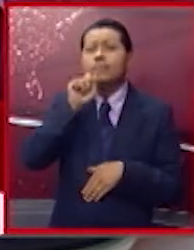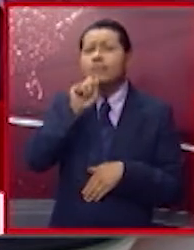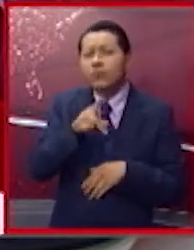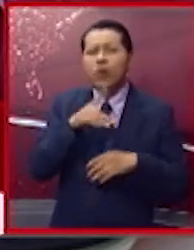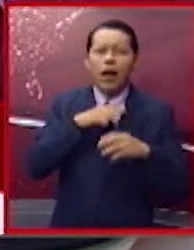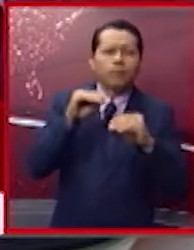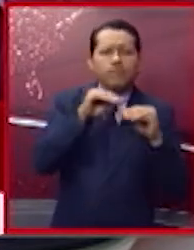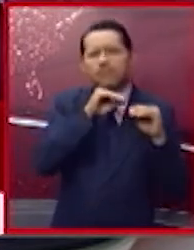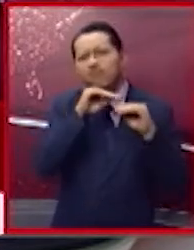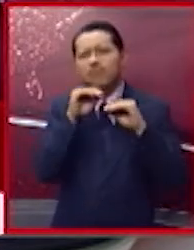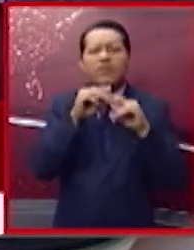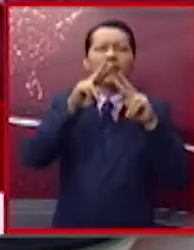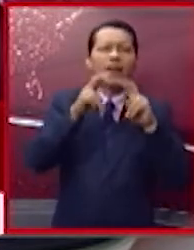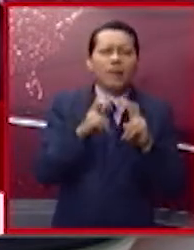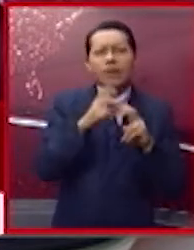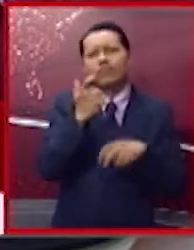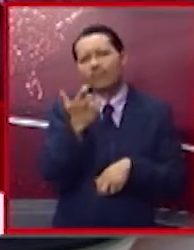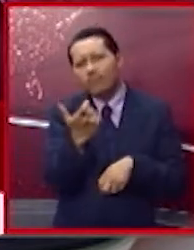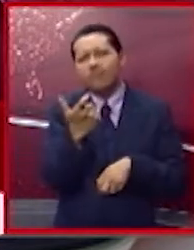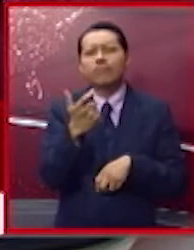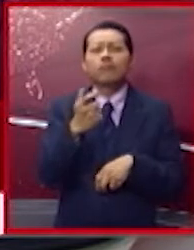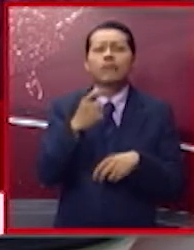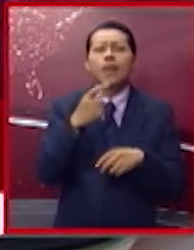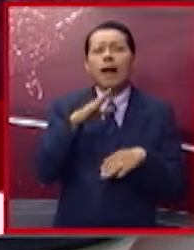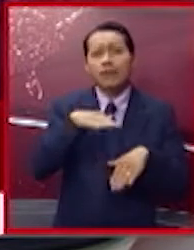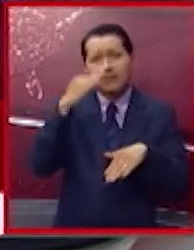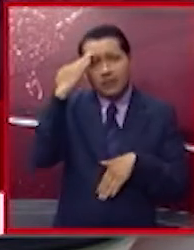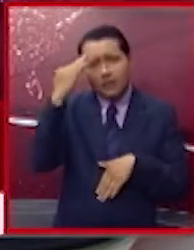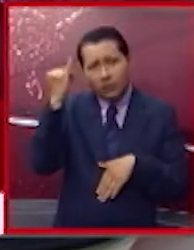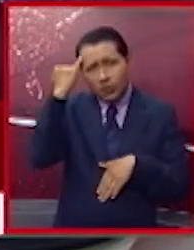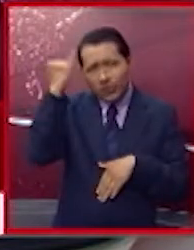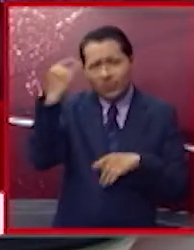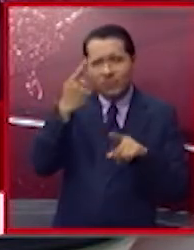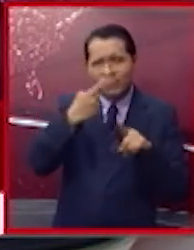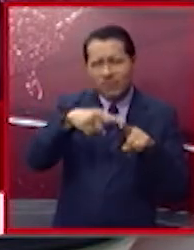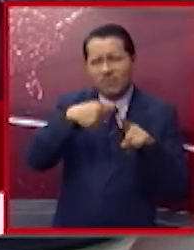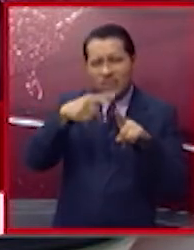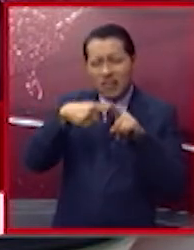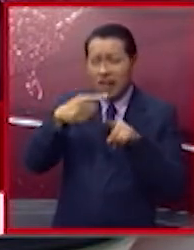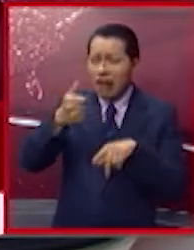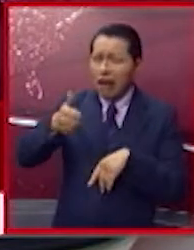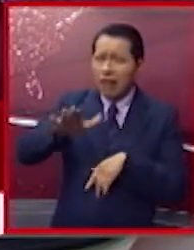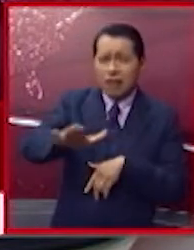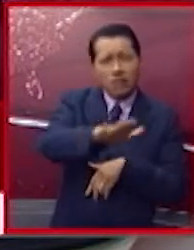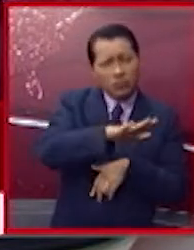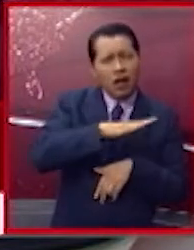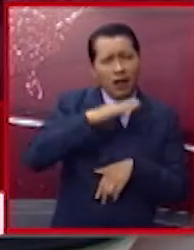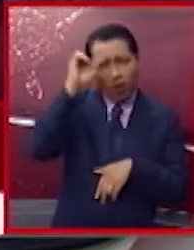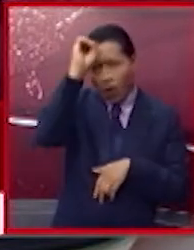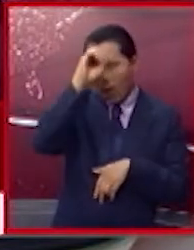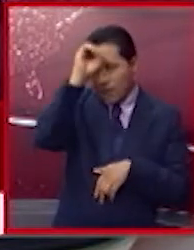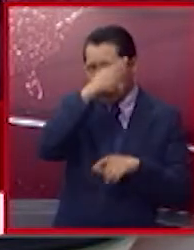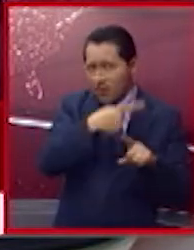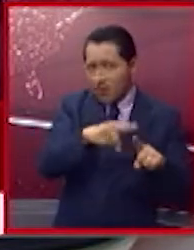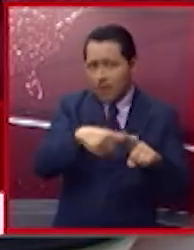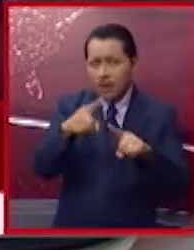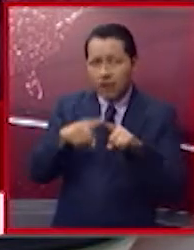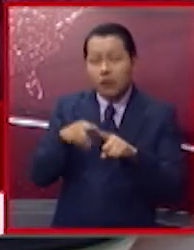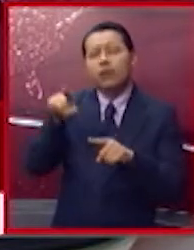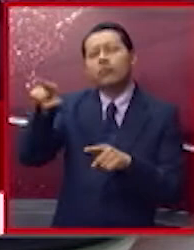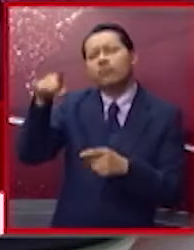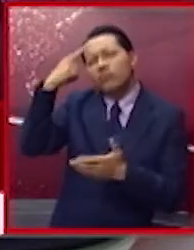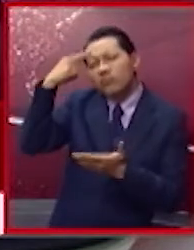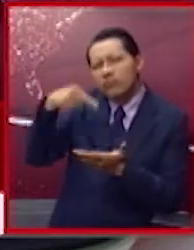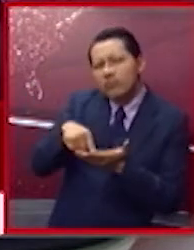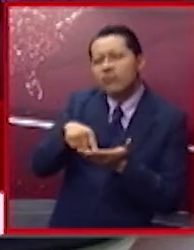saw ideologies and we saw the different points of view. What do you think is the best way to the lawmakers